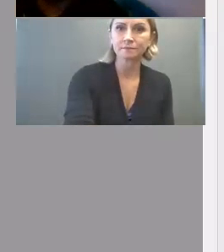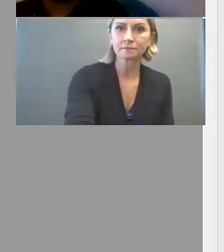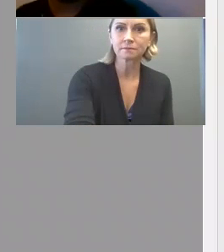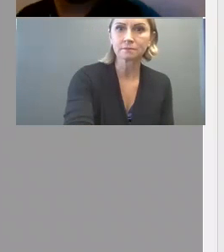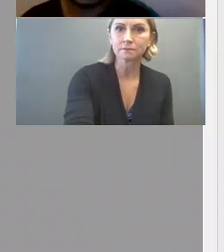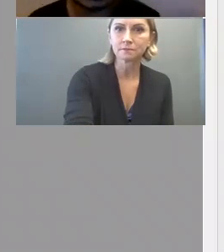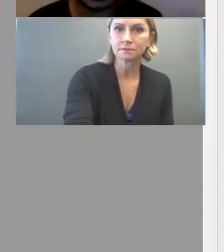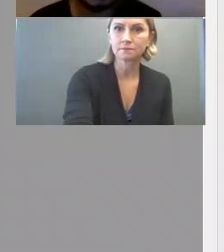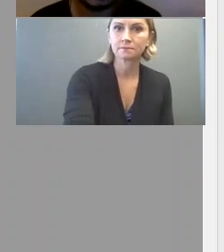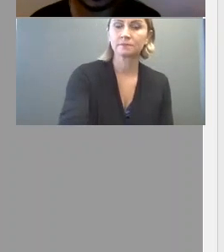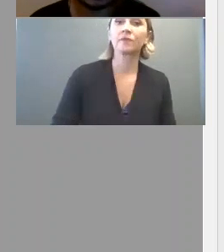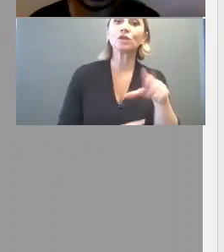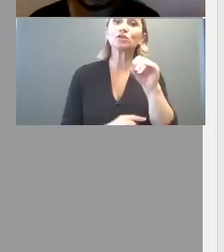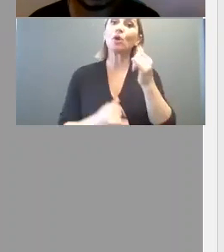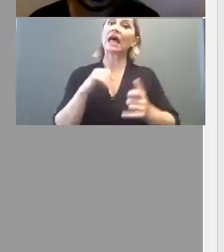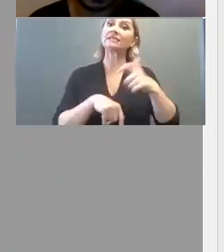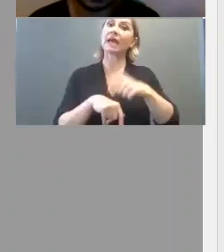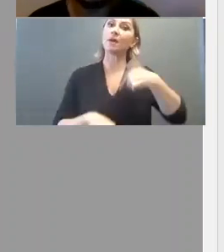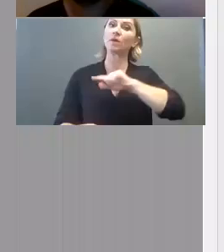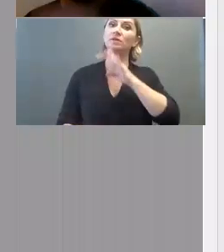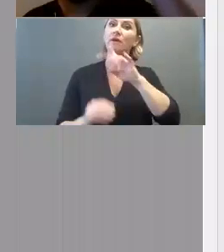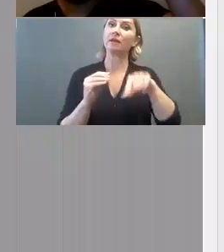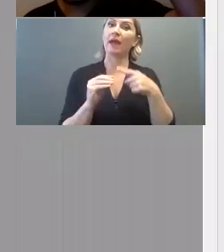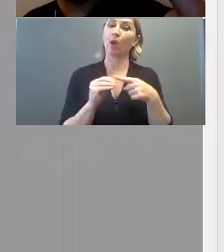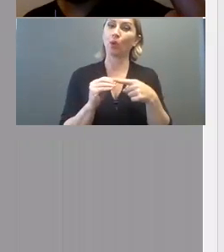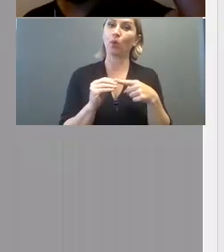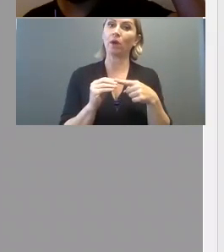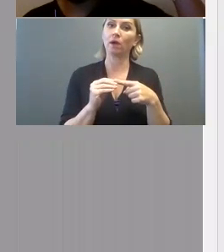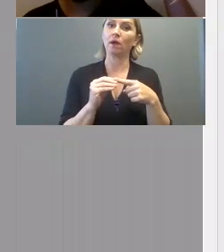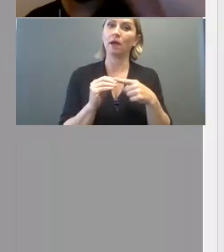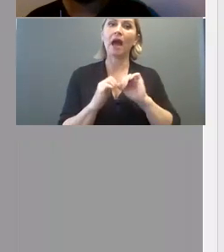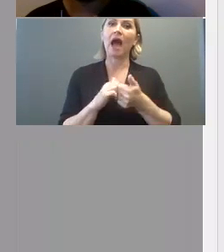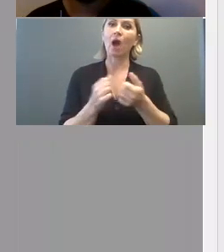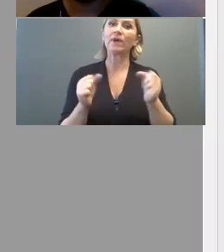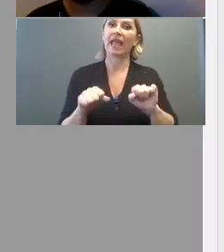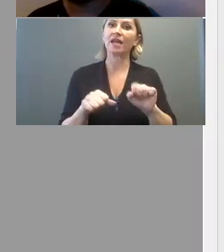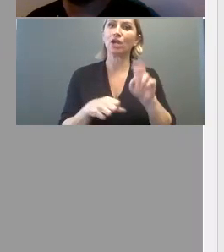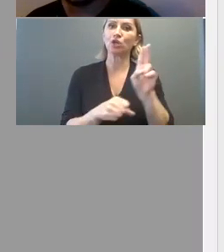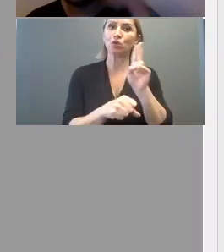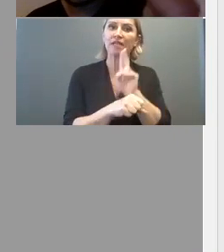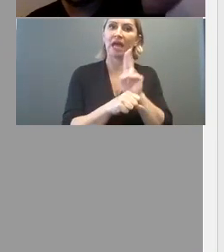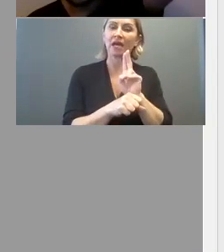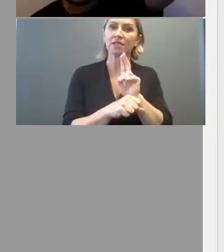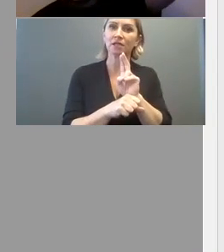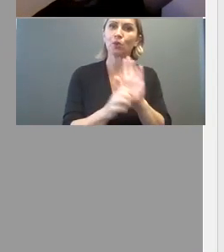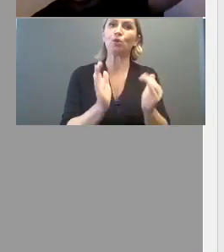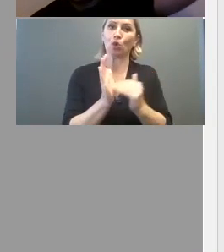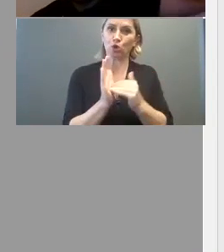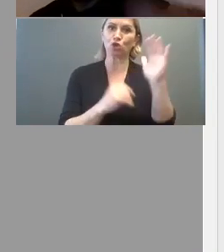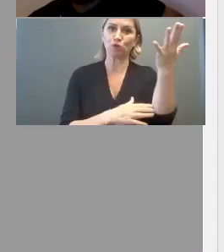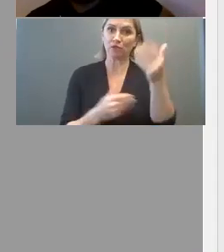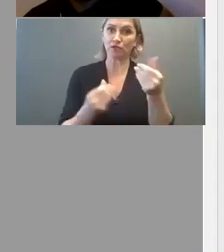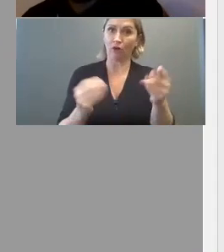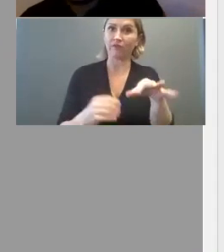Okay, so last time we were talking about how we can use the recursion tree to solve and find out